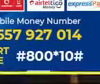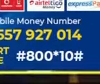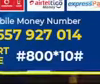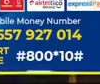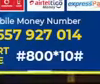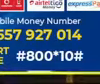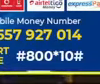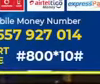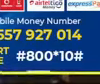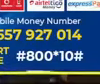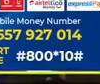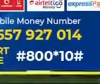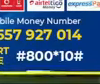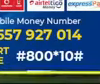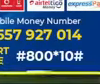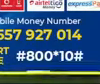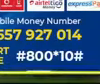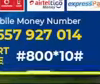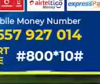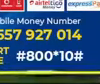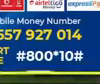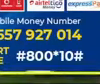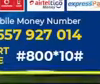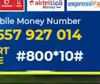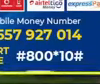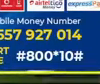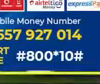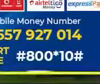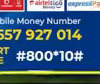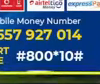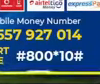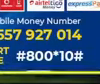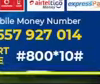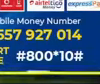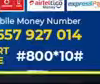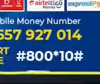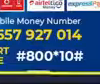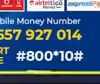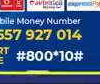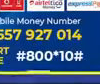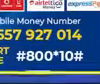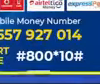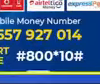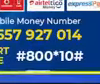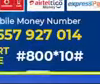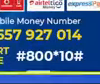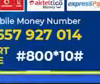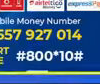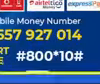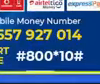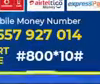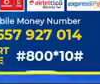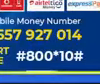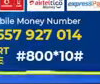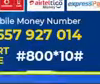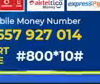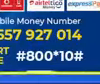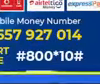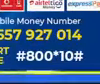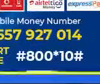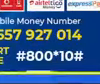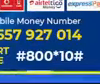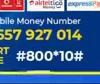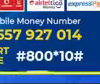in the name of Jesus. Are you ready with your seats? Please let me request one last time that you rise so that we speak a blessing upon our